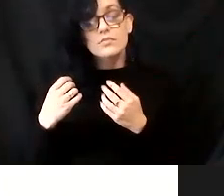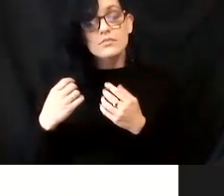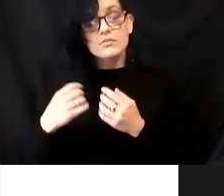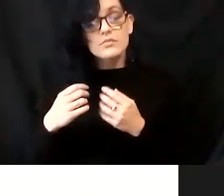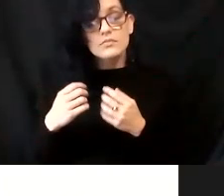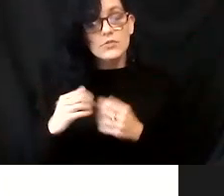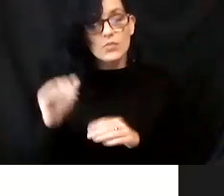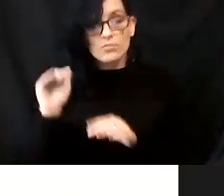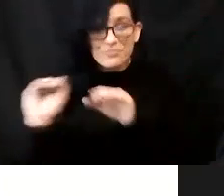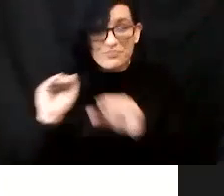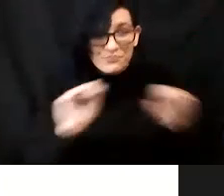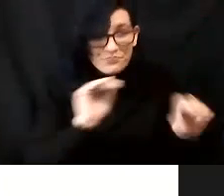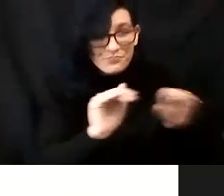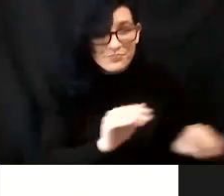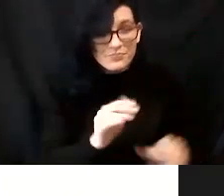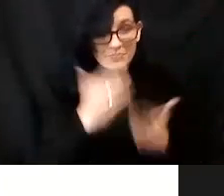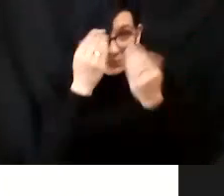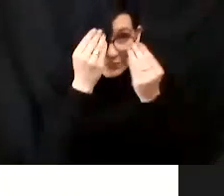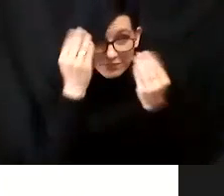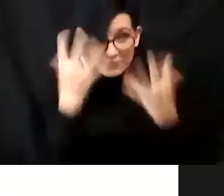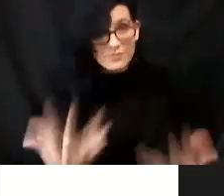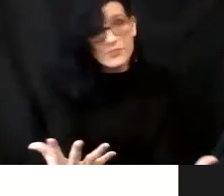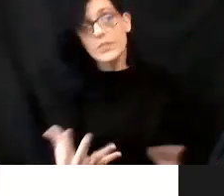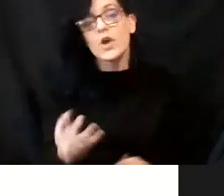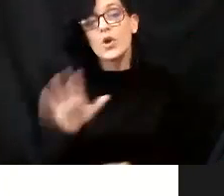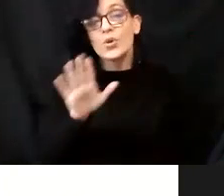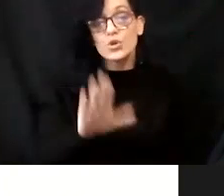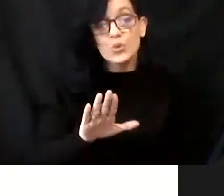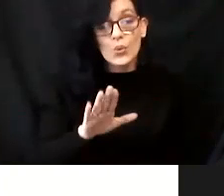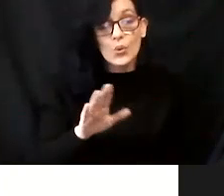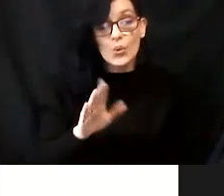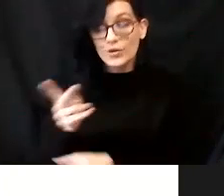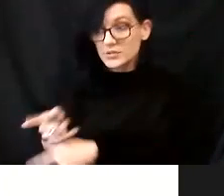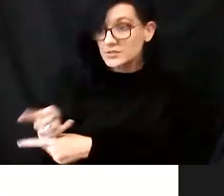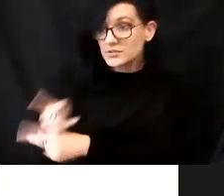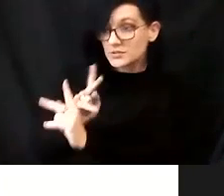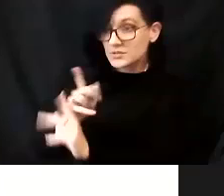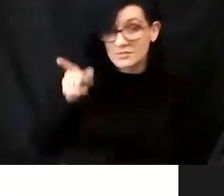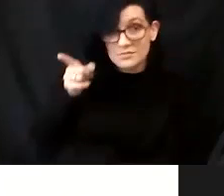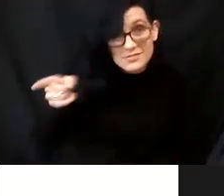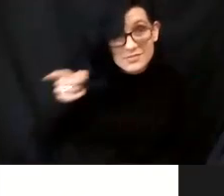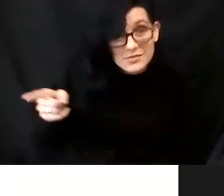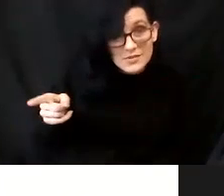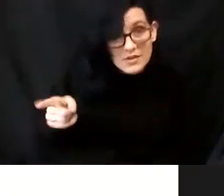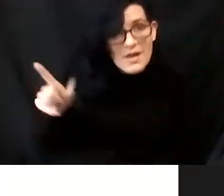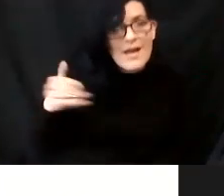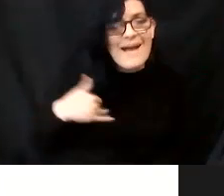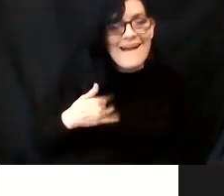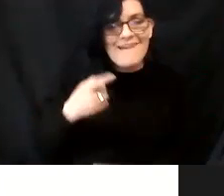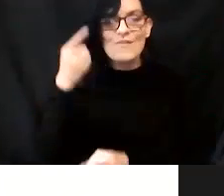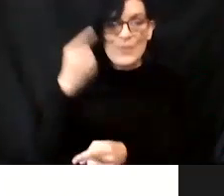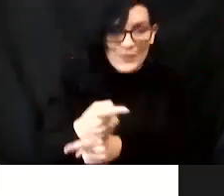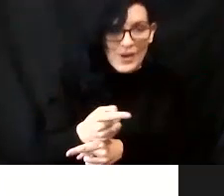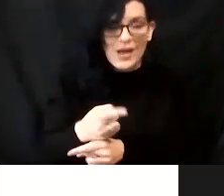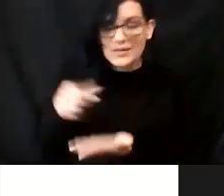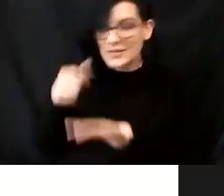for the student loan has the correct mailing address for the borrower to ensure that